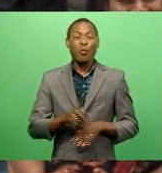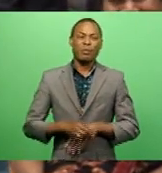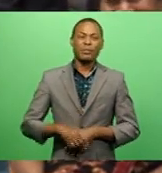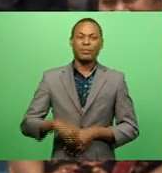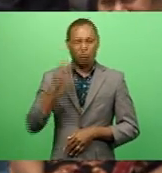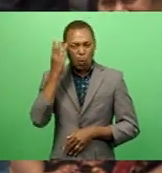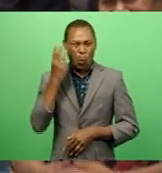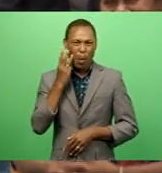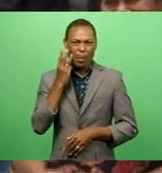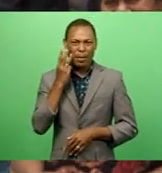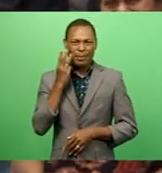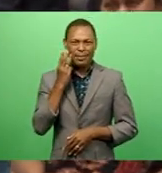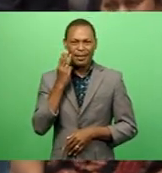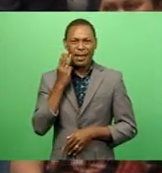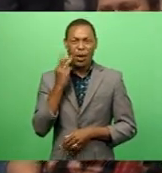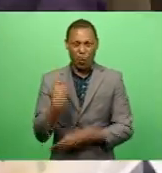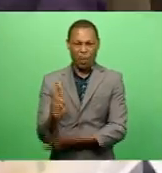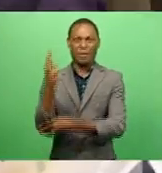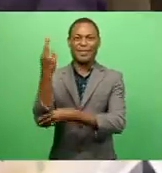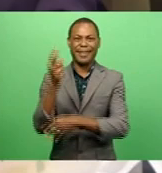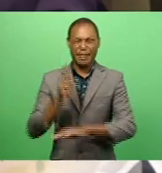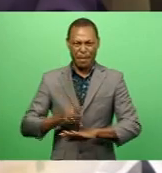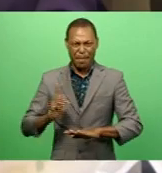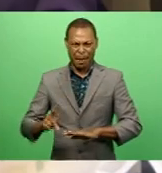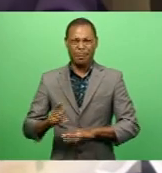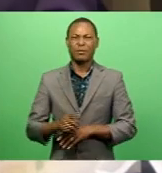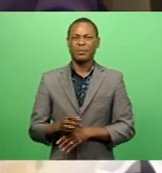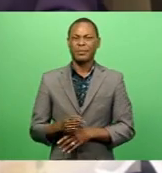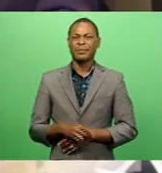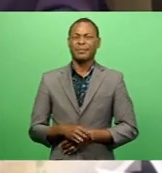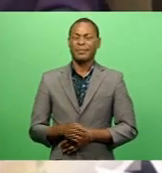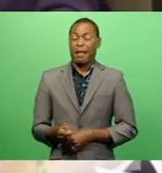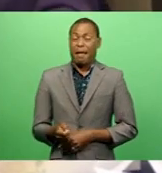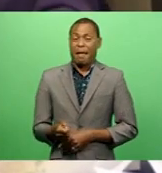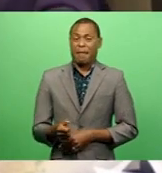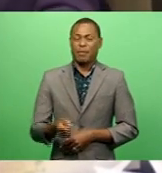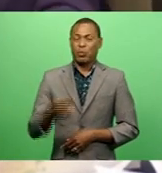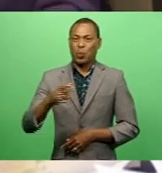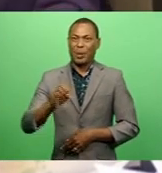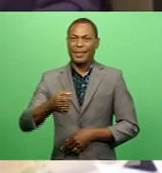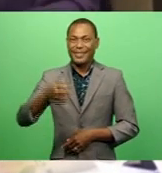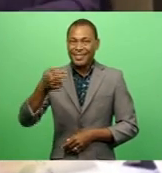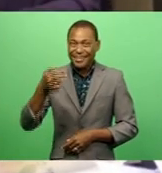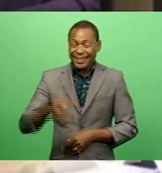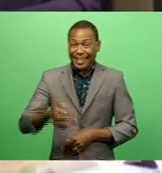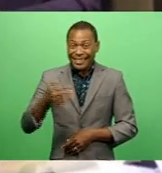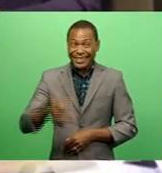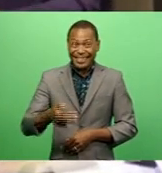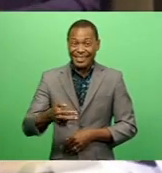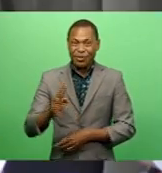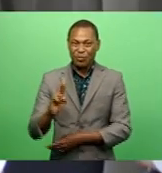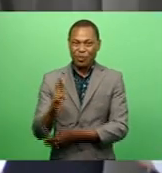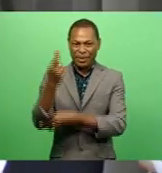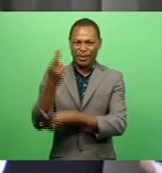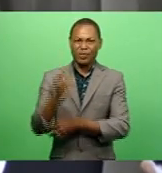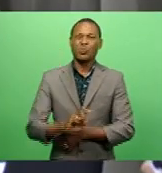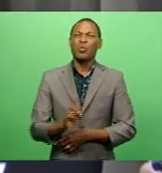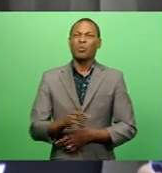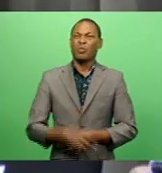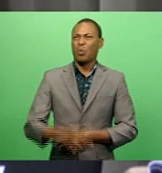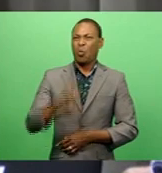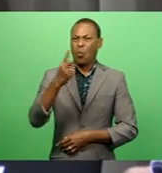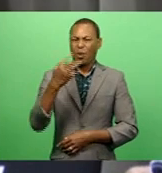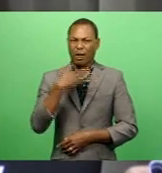in Parliament, and following the 2018 general election, it has raised its global ranking to